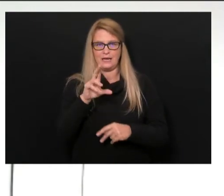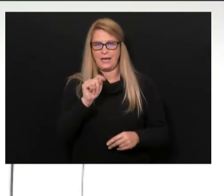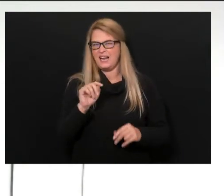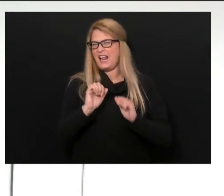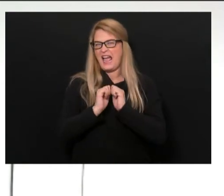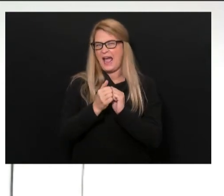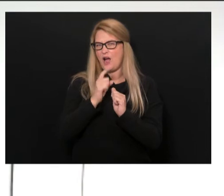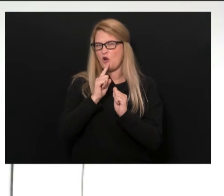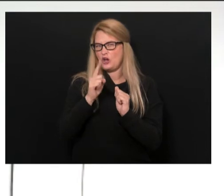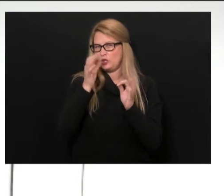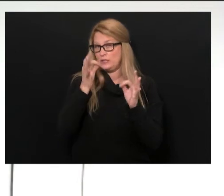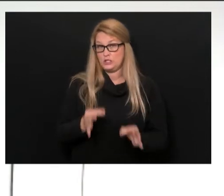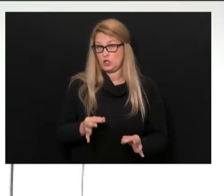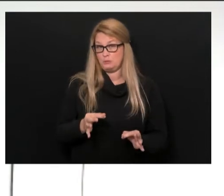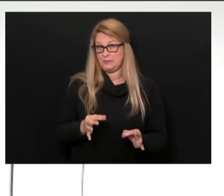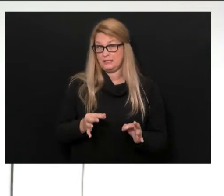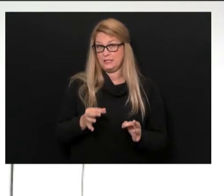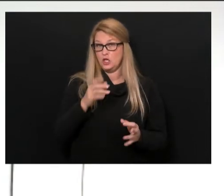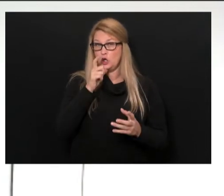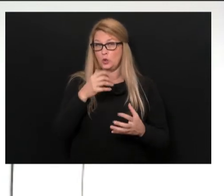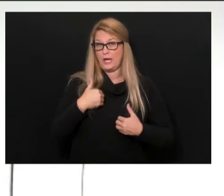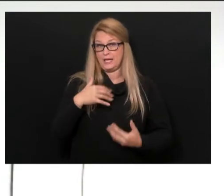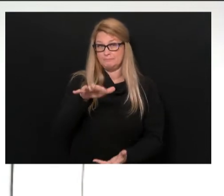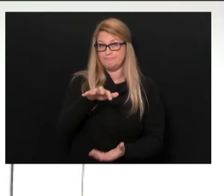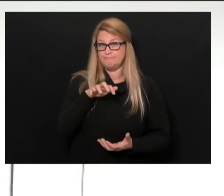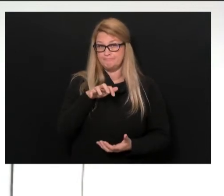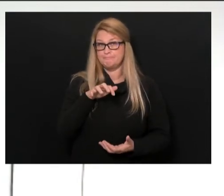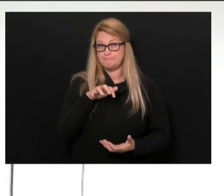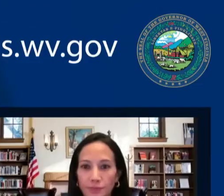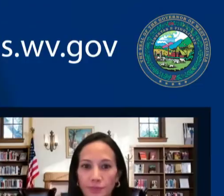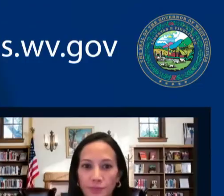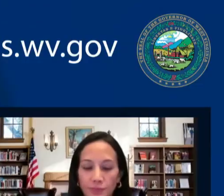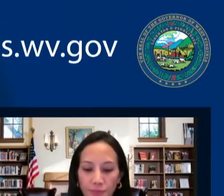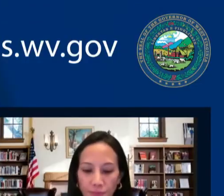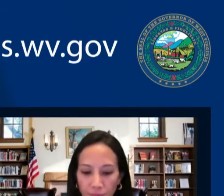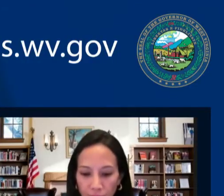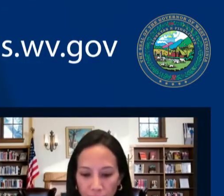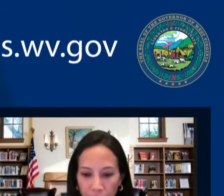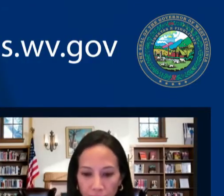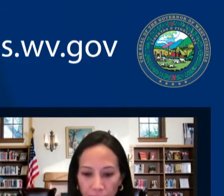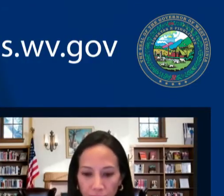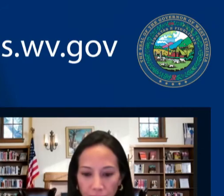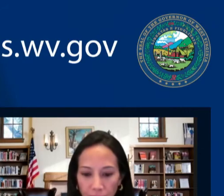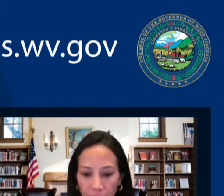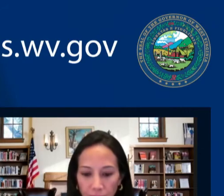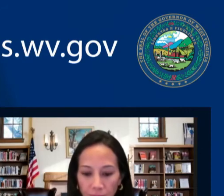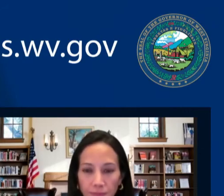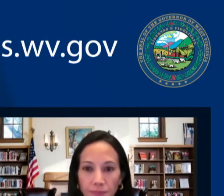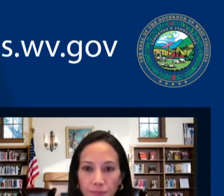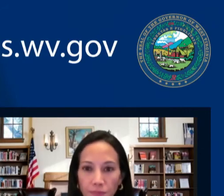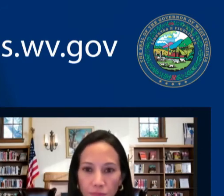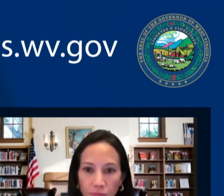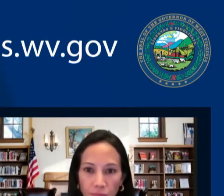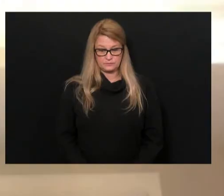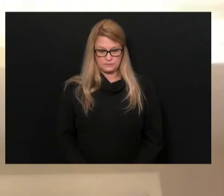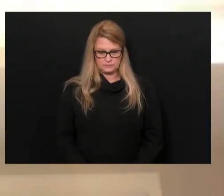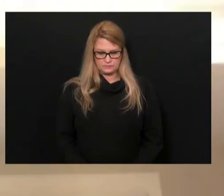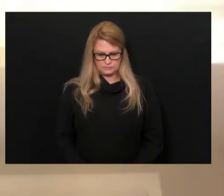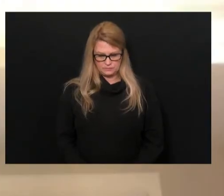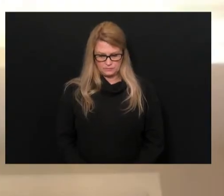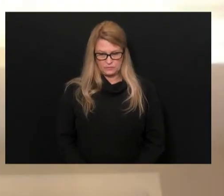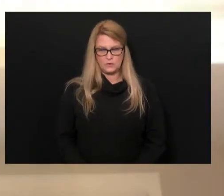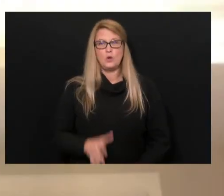those allocations for vaccines? Thank you. Yeah, Stephen, there is a liaison, the